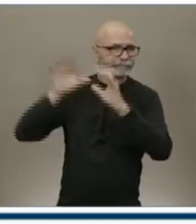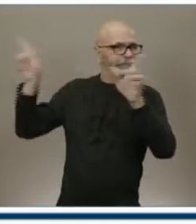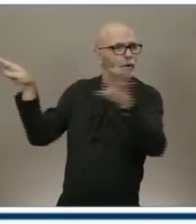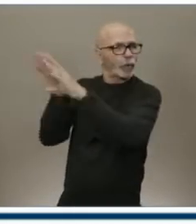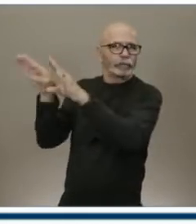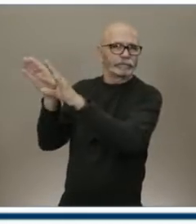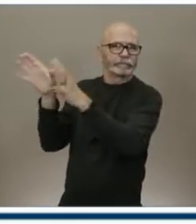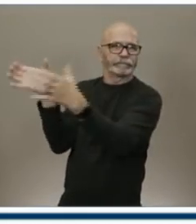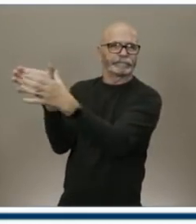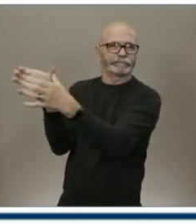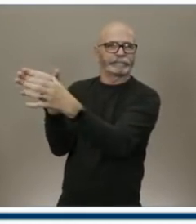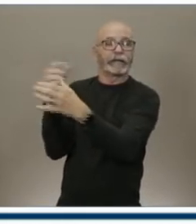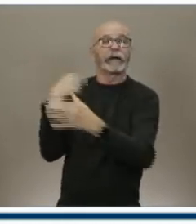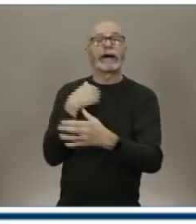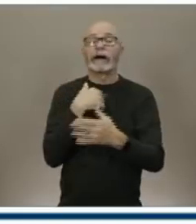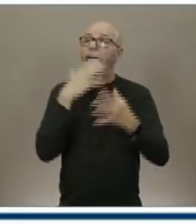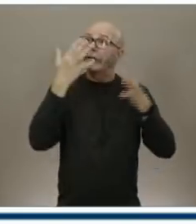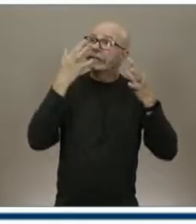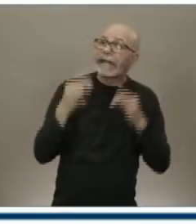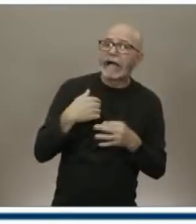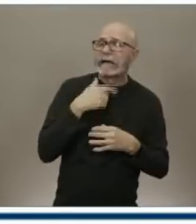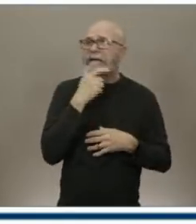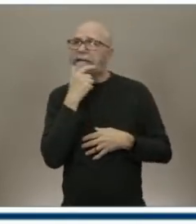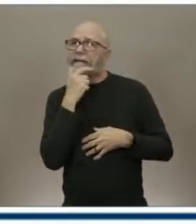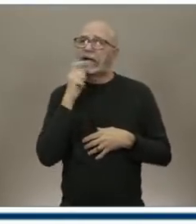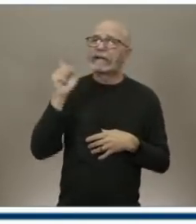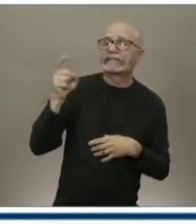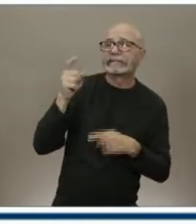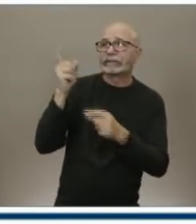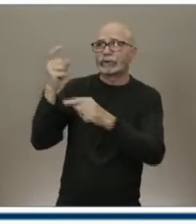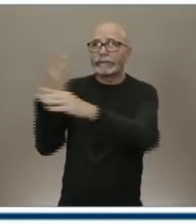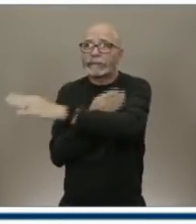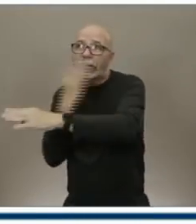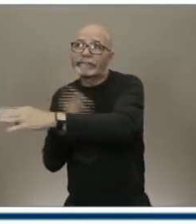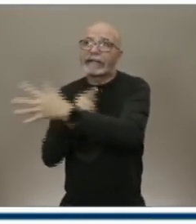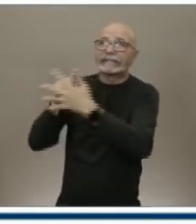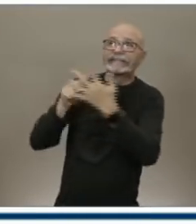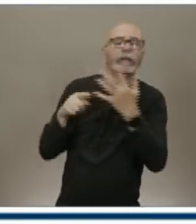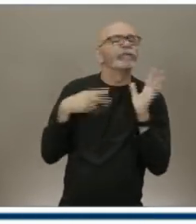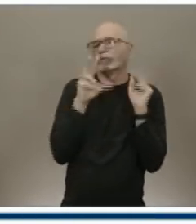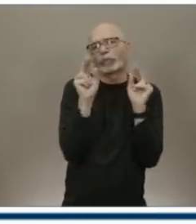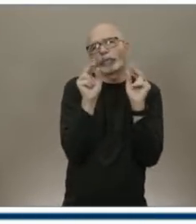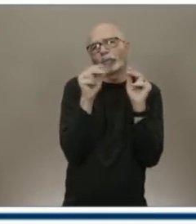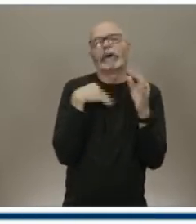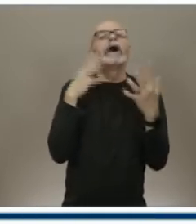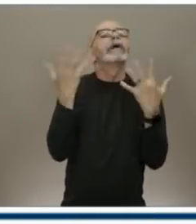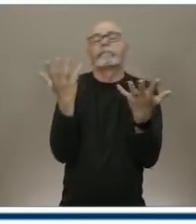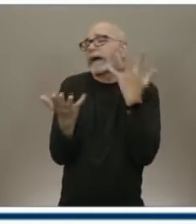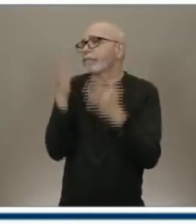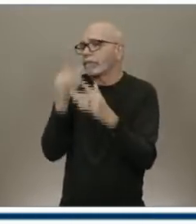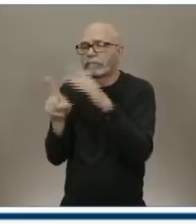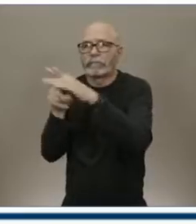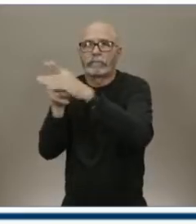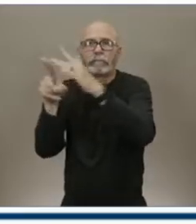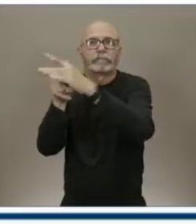was keep the plant going, but in all likelihood have more cases pop up and have them and their contacts